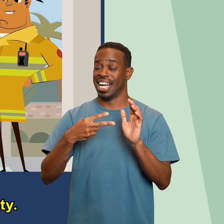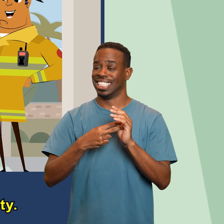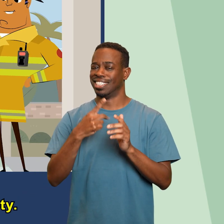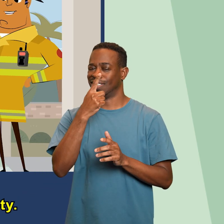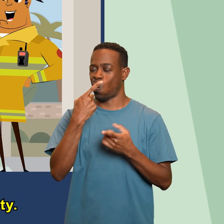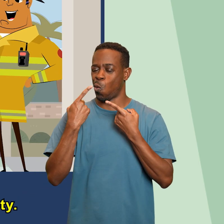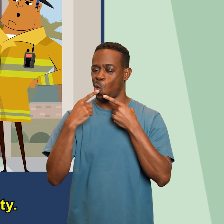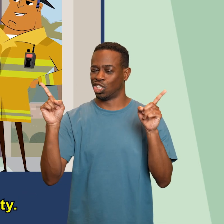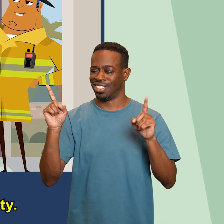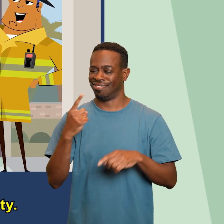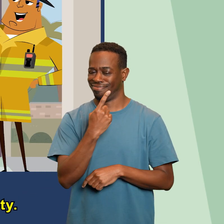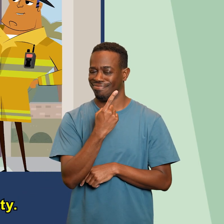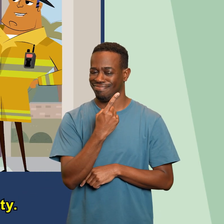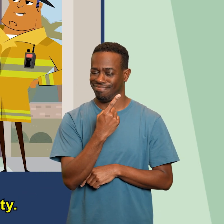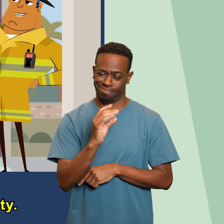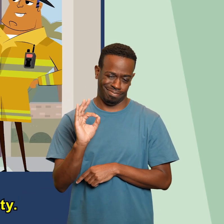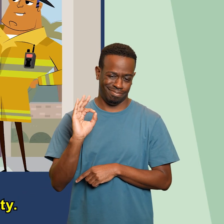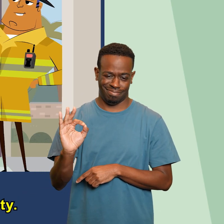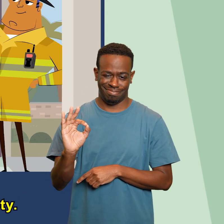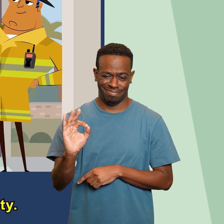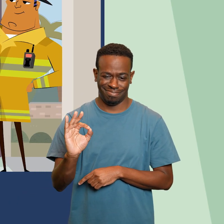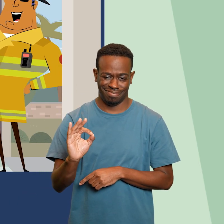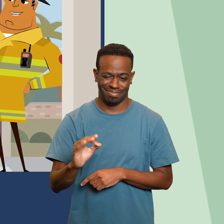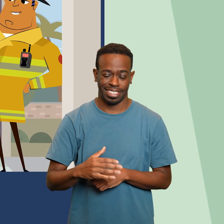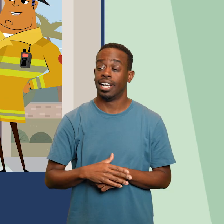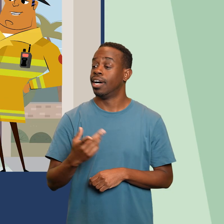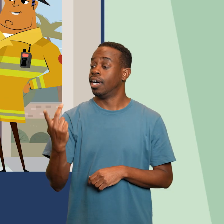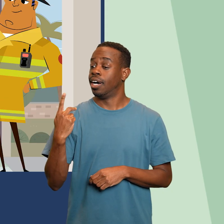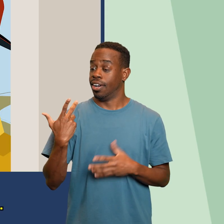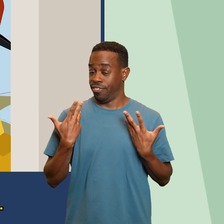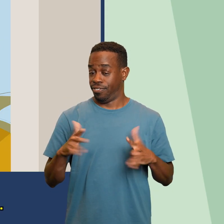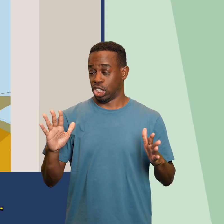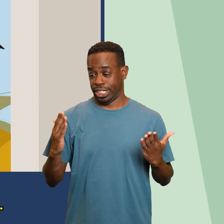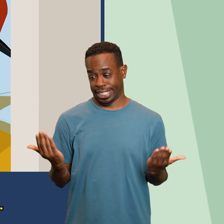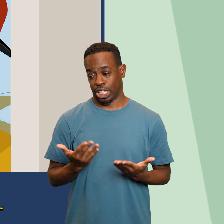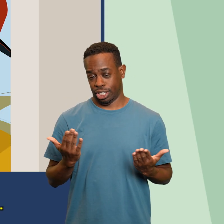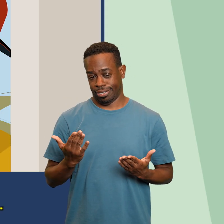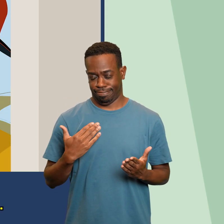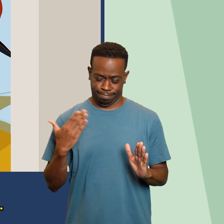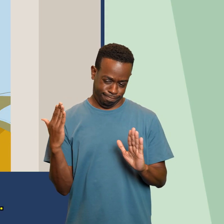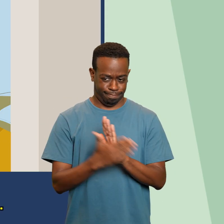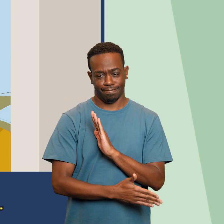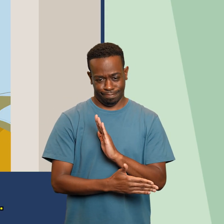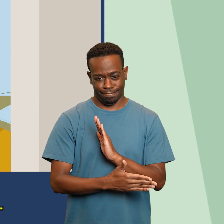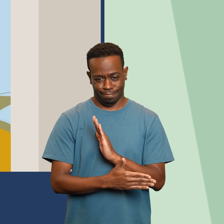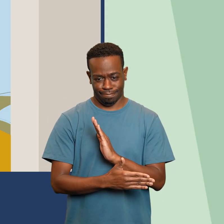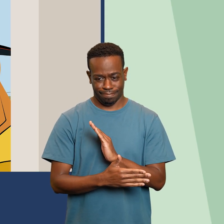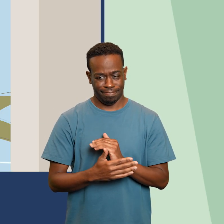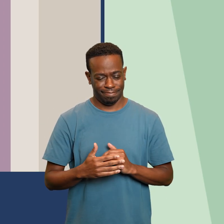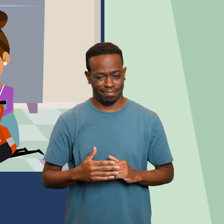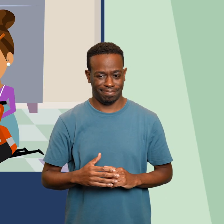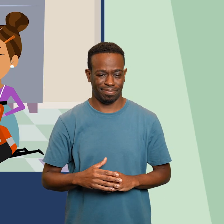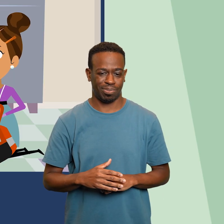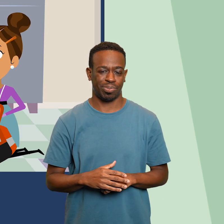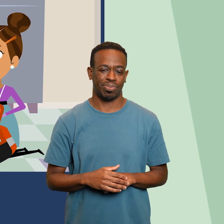Ah, that's the sound of safety. Come, Speedy. Our work here is done.